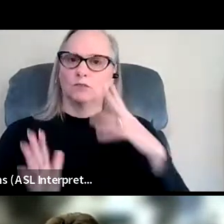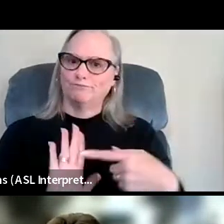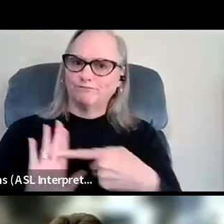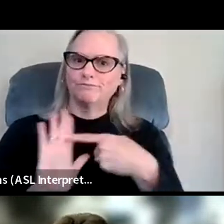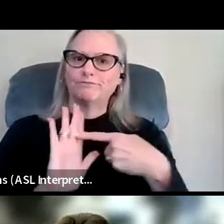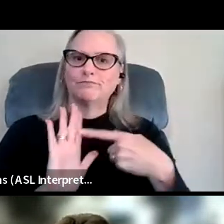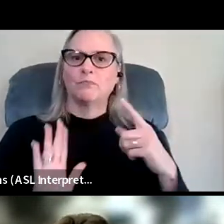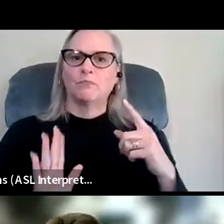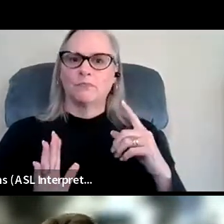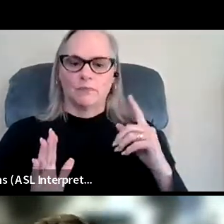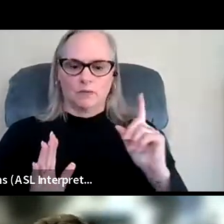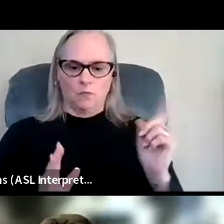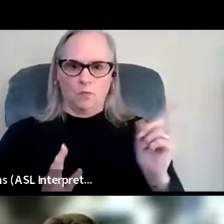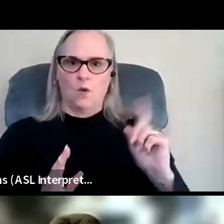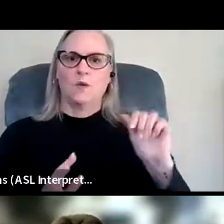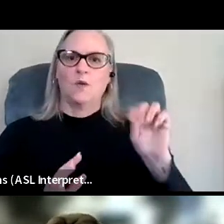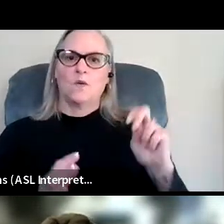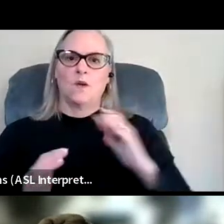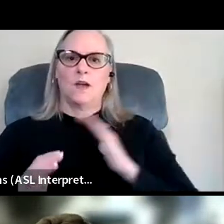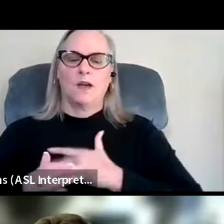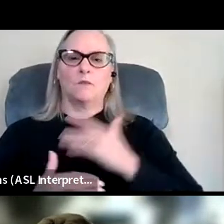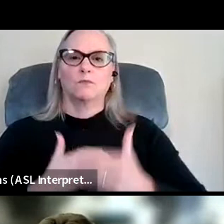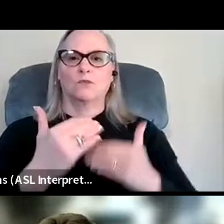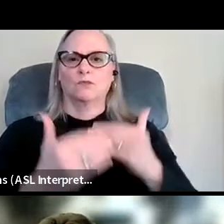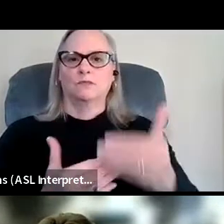in this current process.